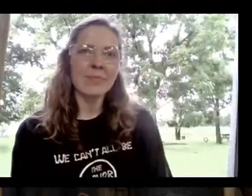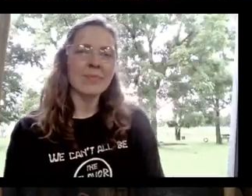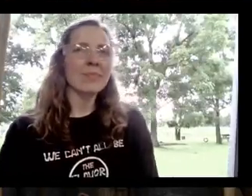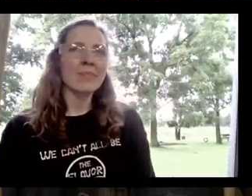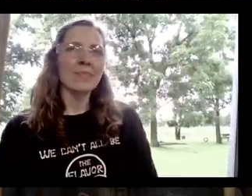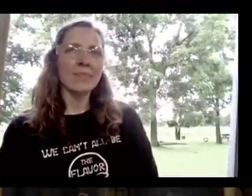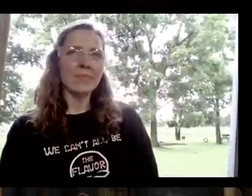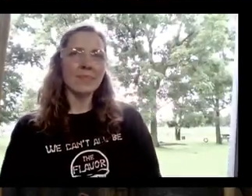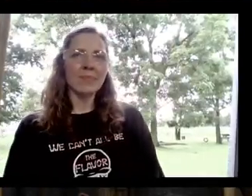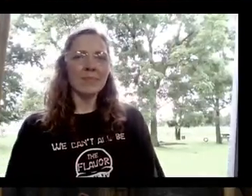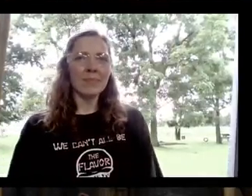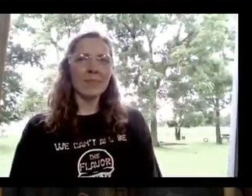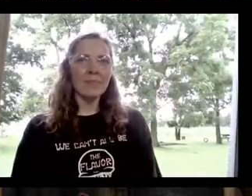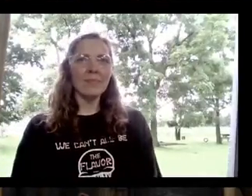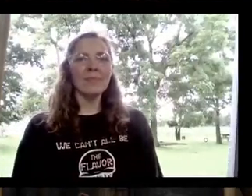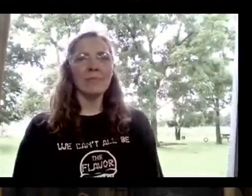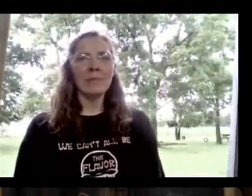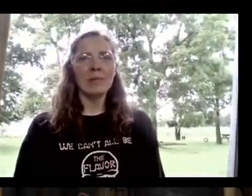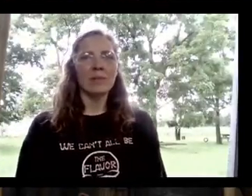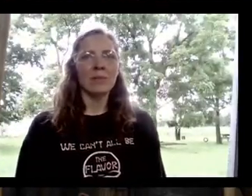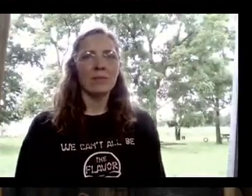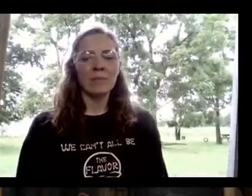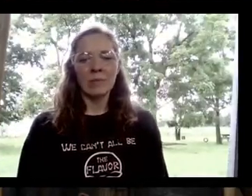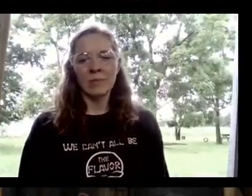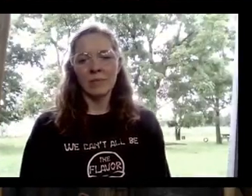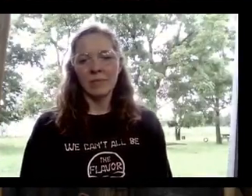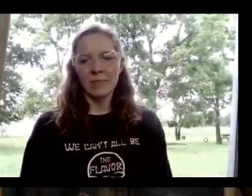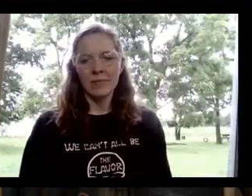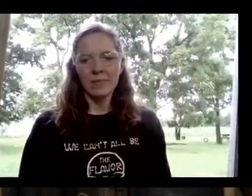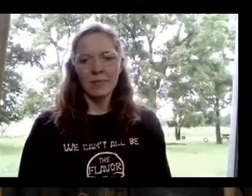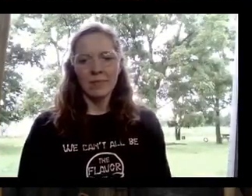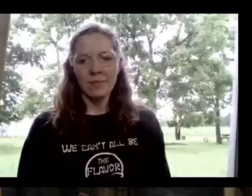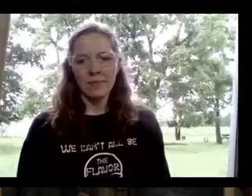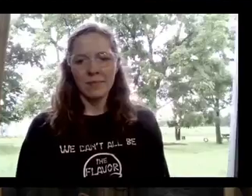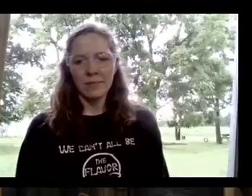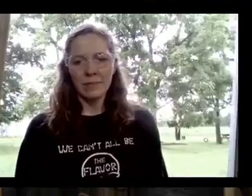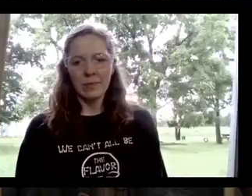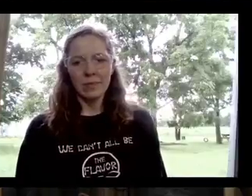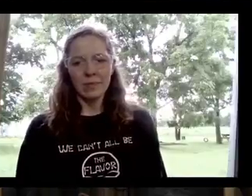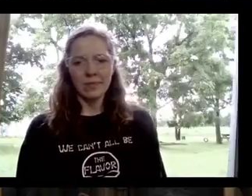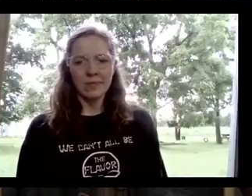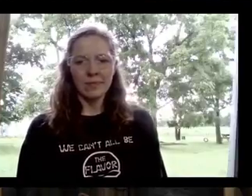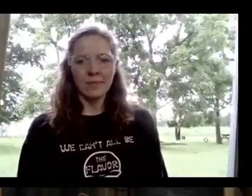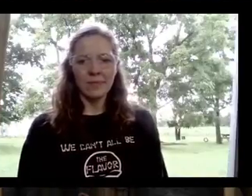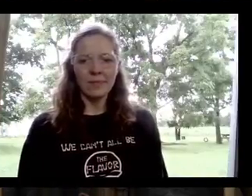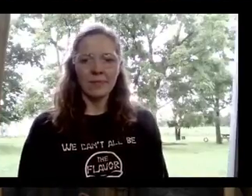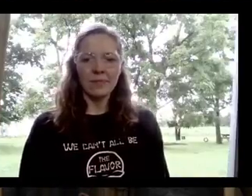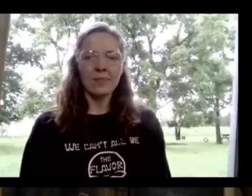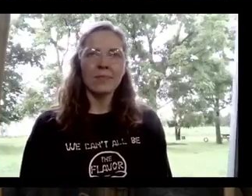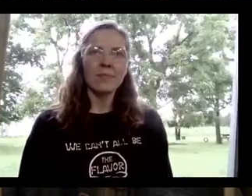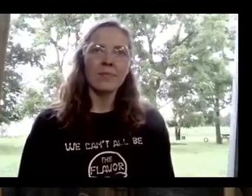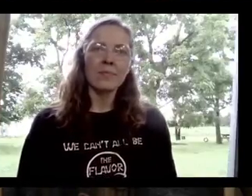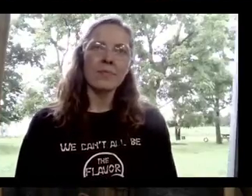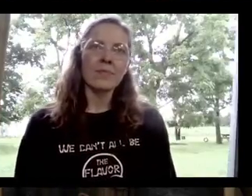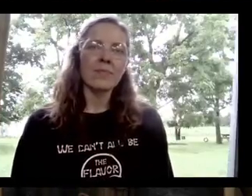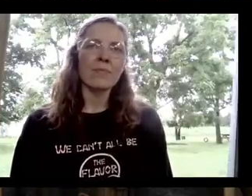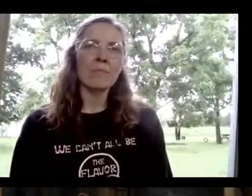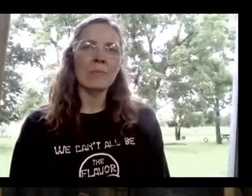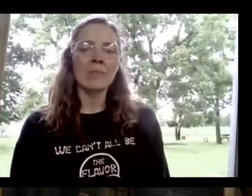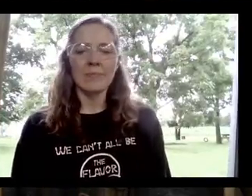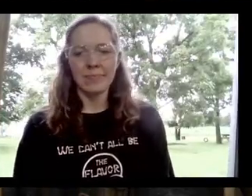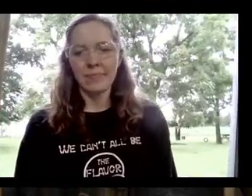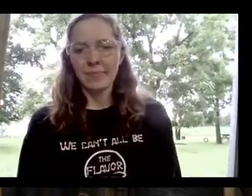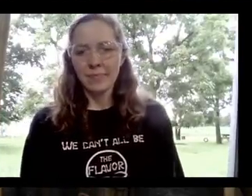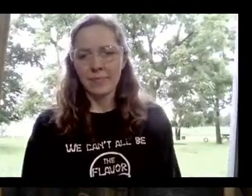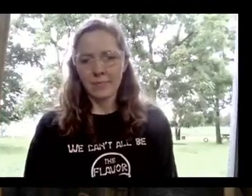you saw at one time I brought it out and it was just a white ball of light, you know, it was throwing sparklers all over the place, that's at the top